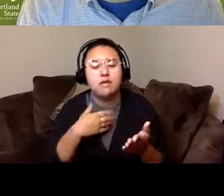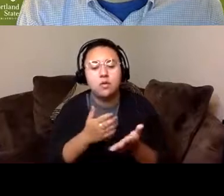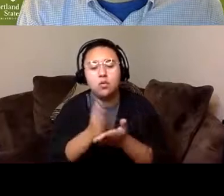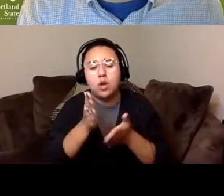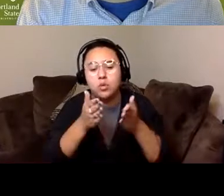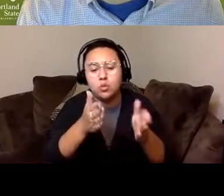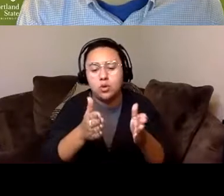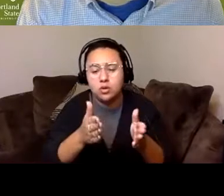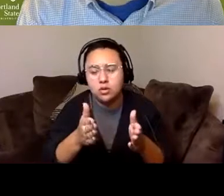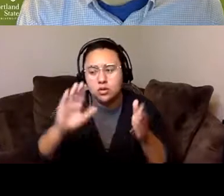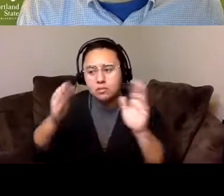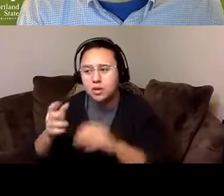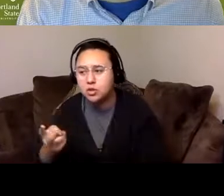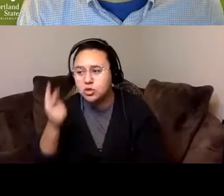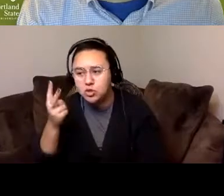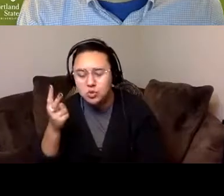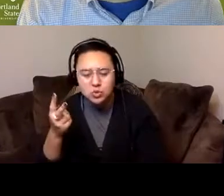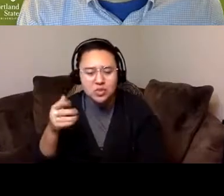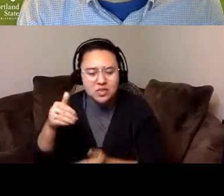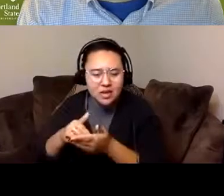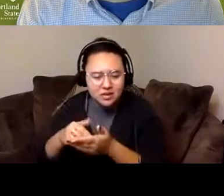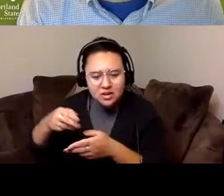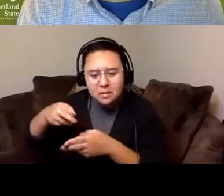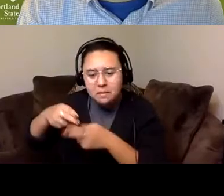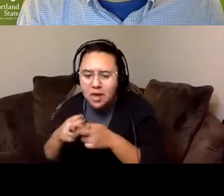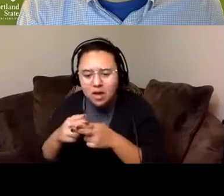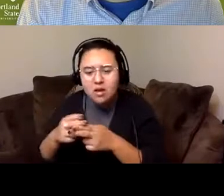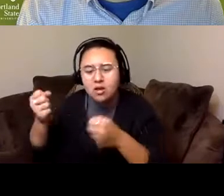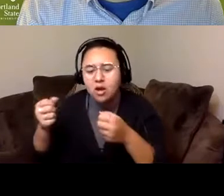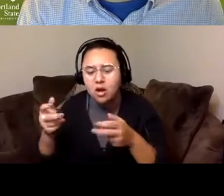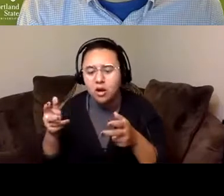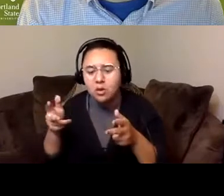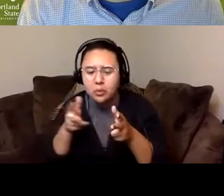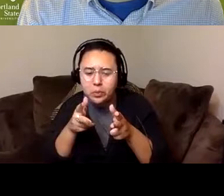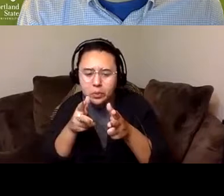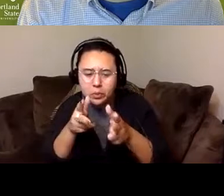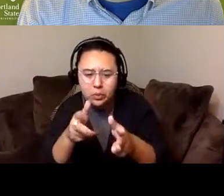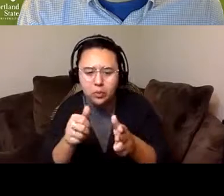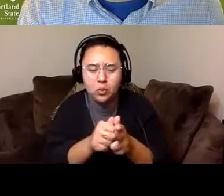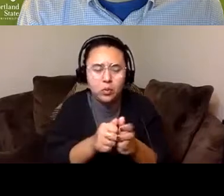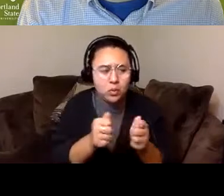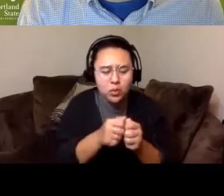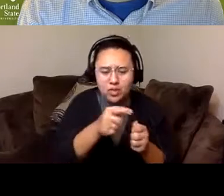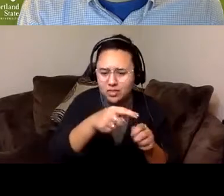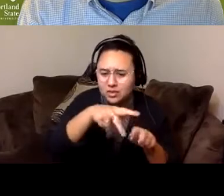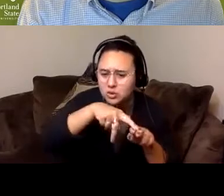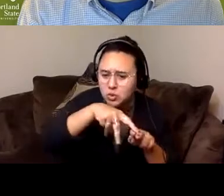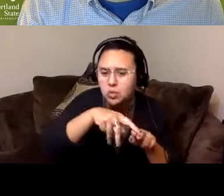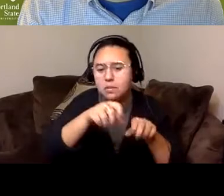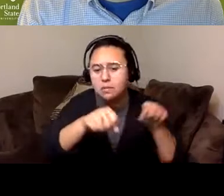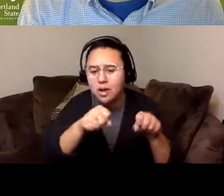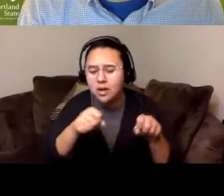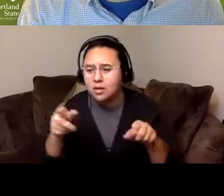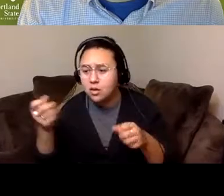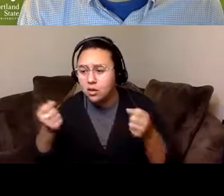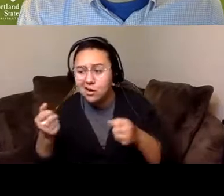a two-ton vehicle that is approaching them or on the side of them, and they may not be paying close attention. And so I think that the